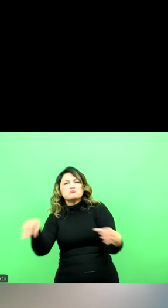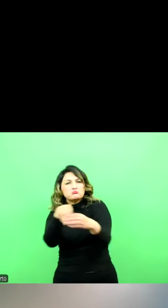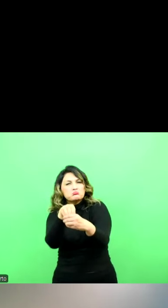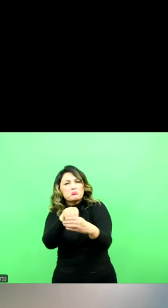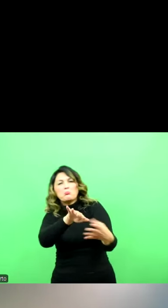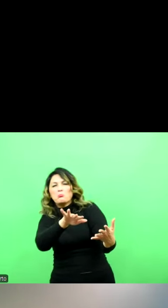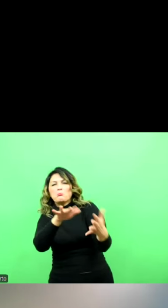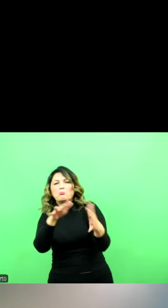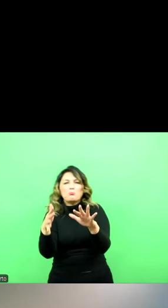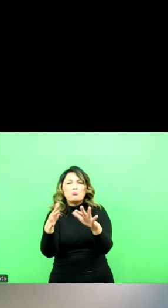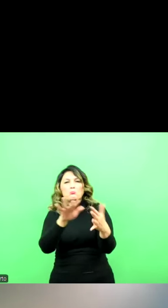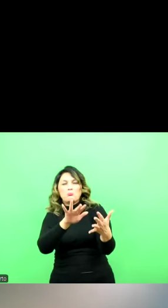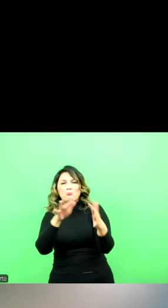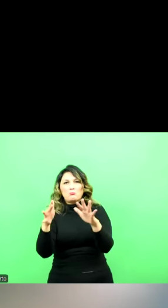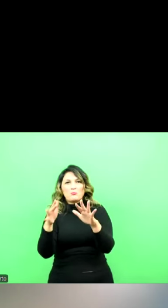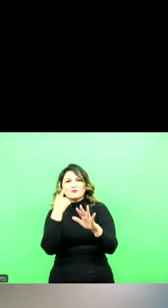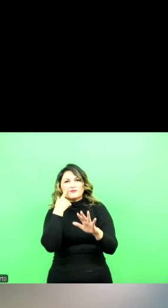to check